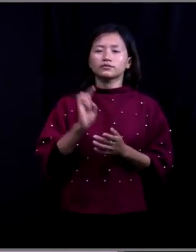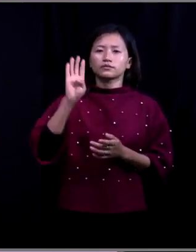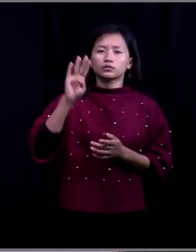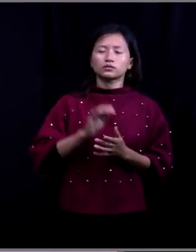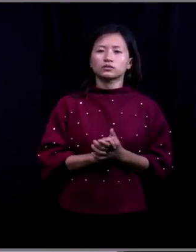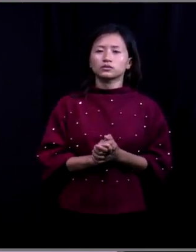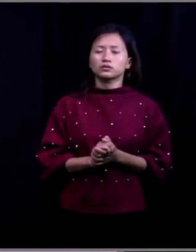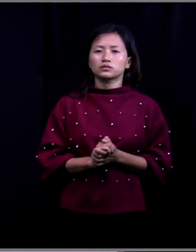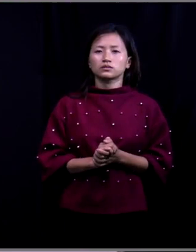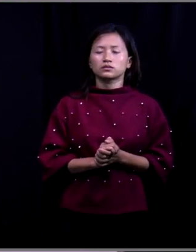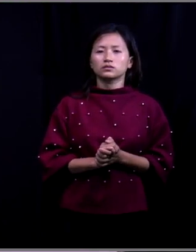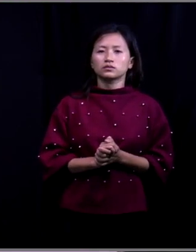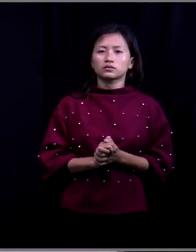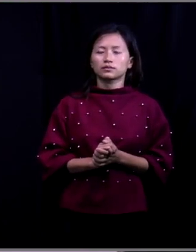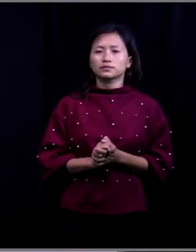4.